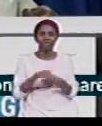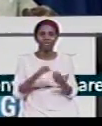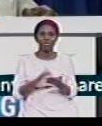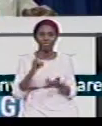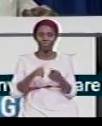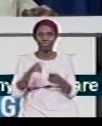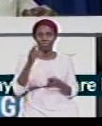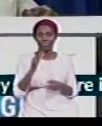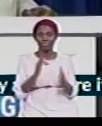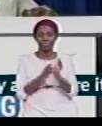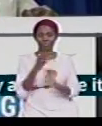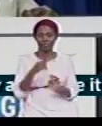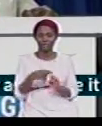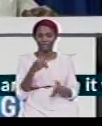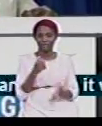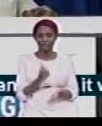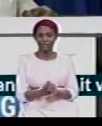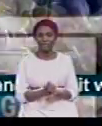Orchestra.